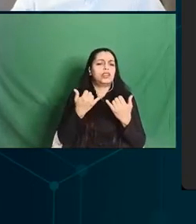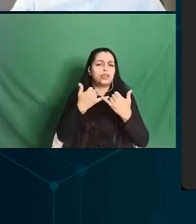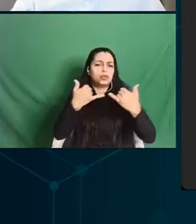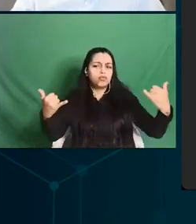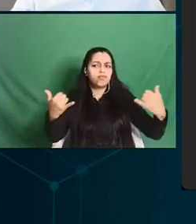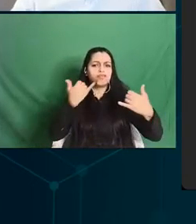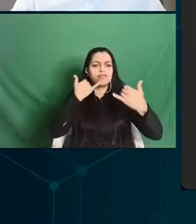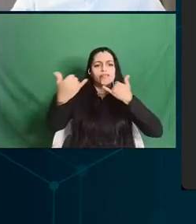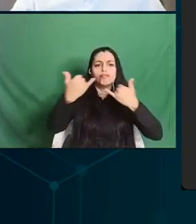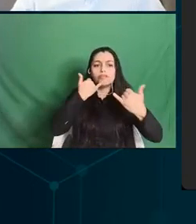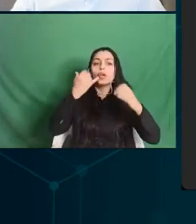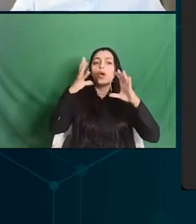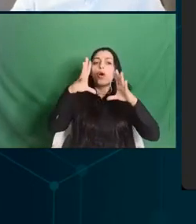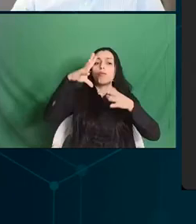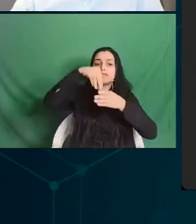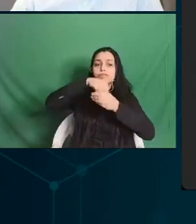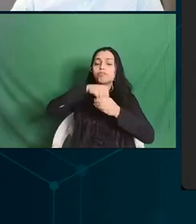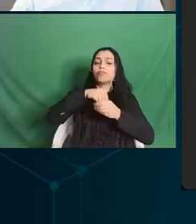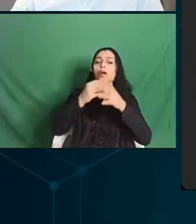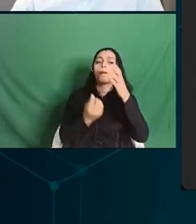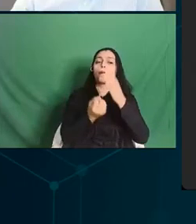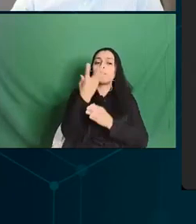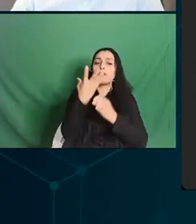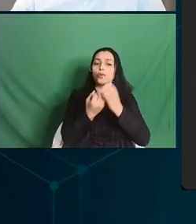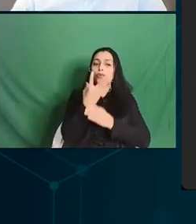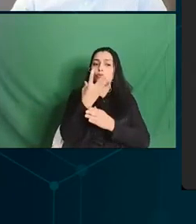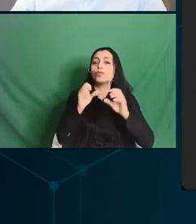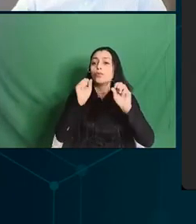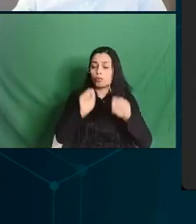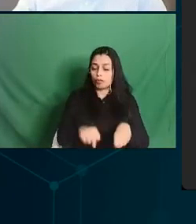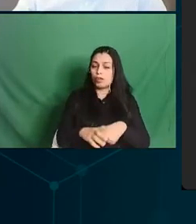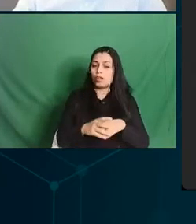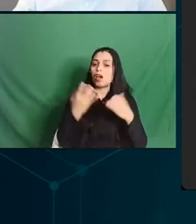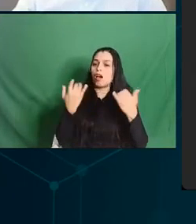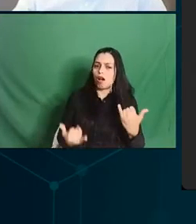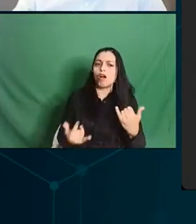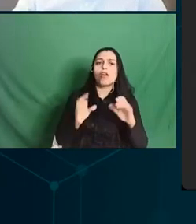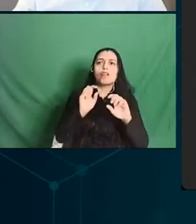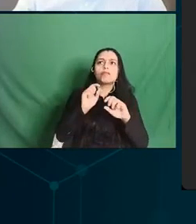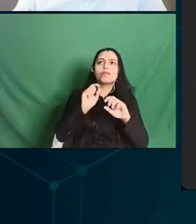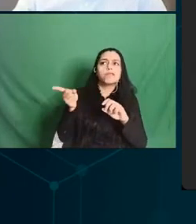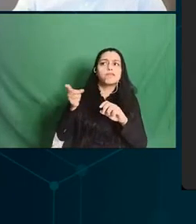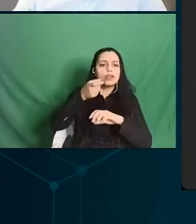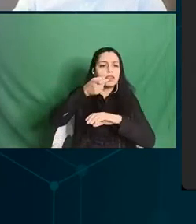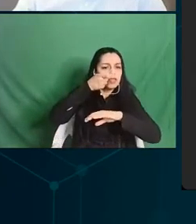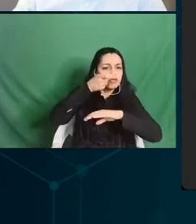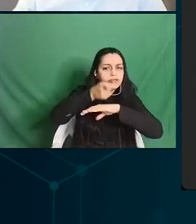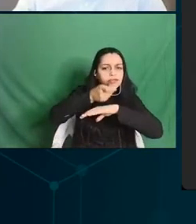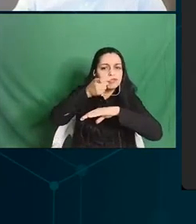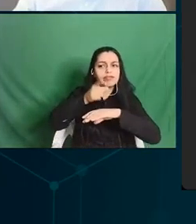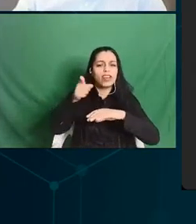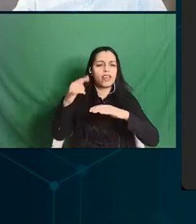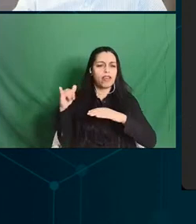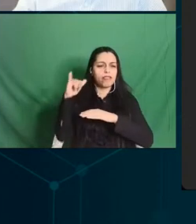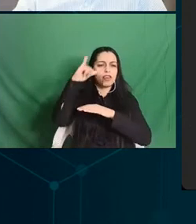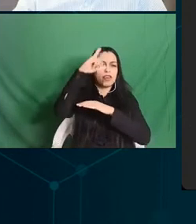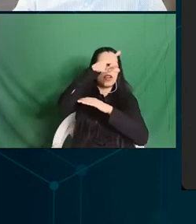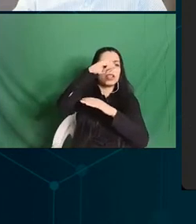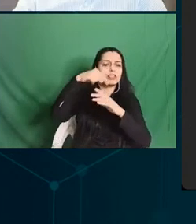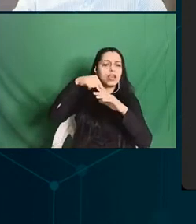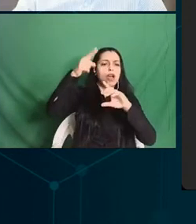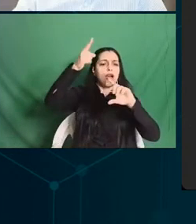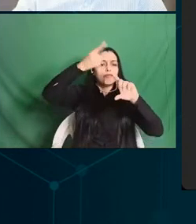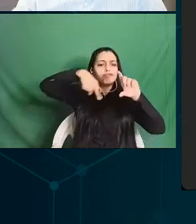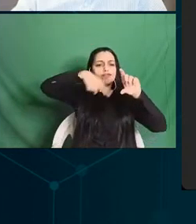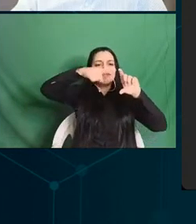monitored. Almost, we've got in our house. I've got, I don't know how many Alexa machines, Alexa Dots